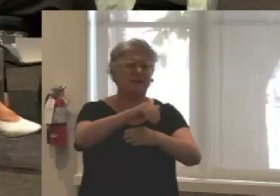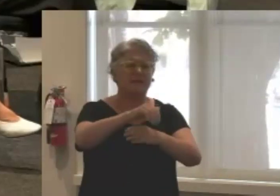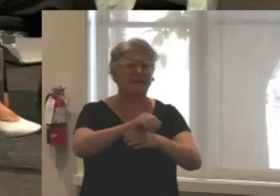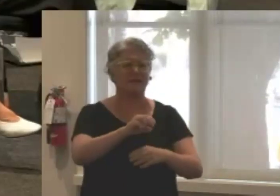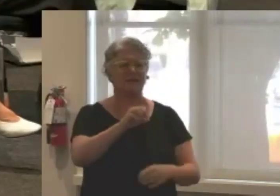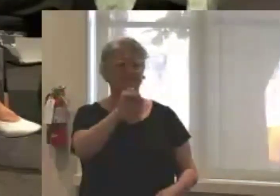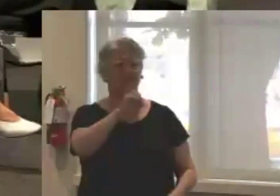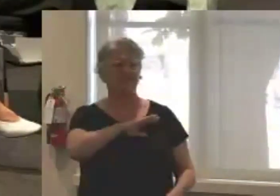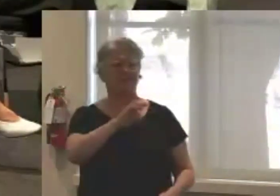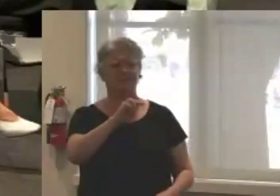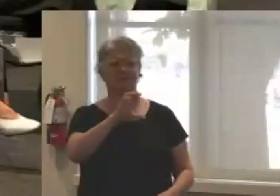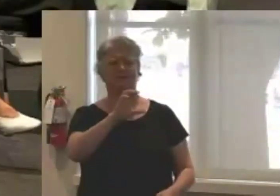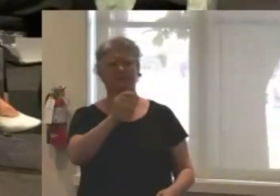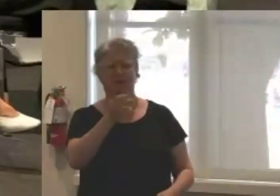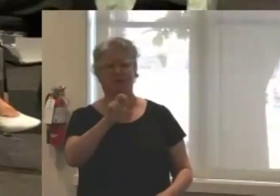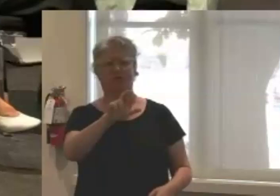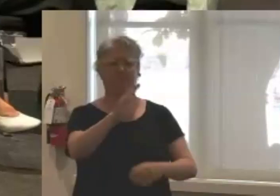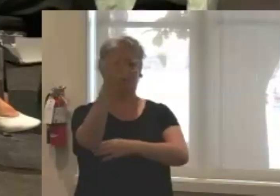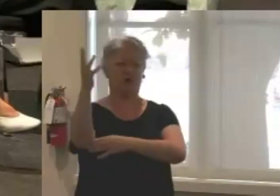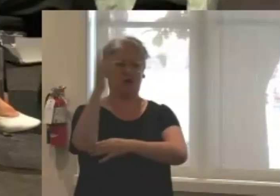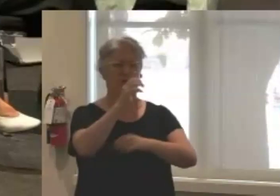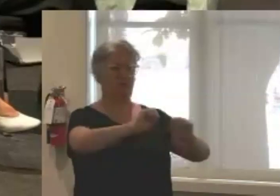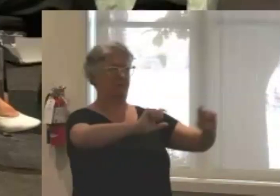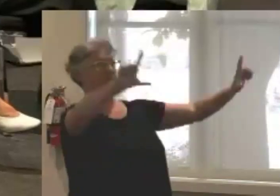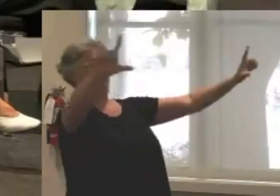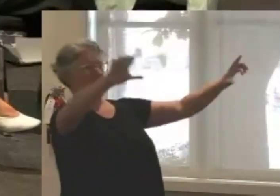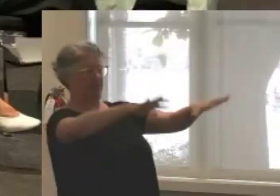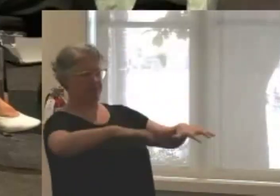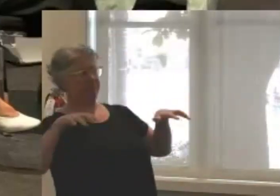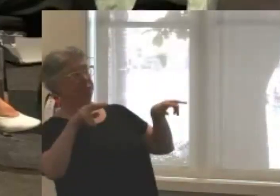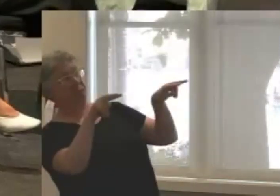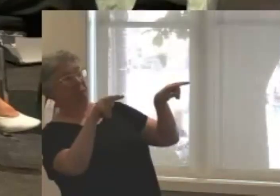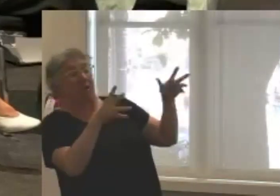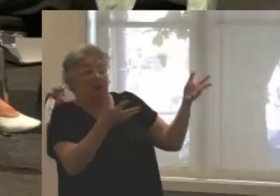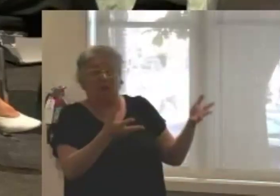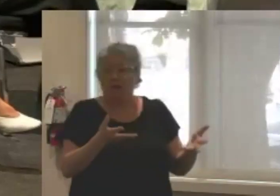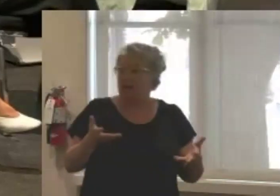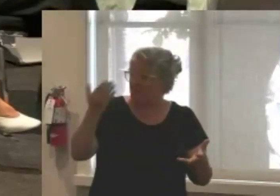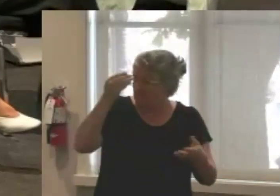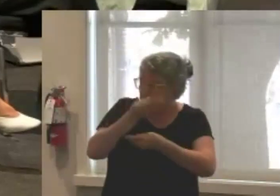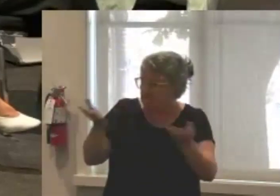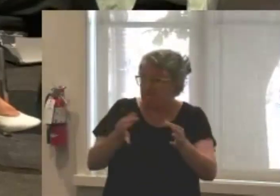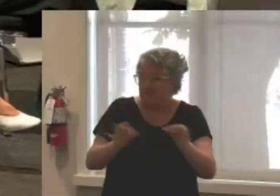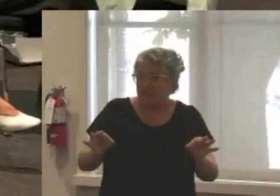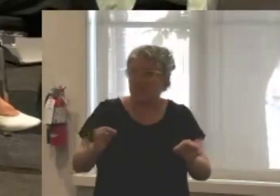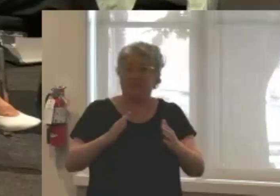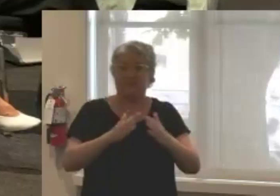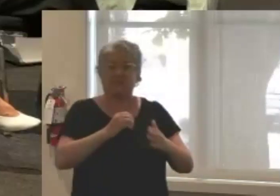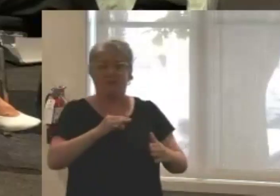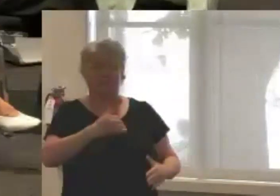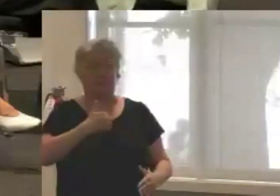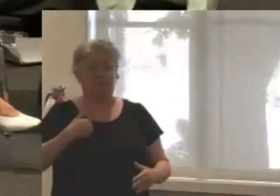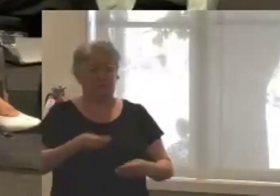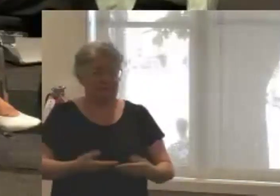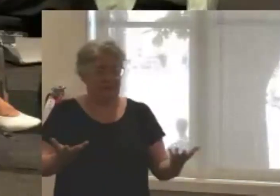Park in Scarborough. So all our mentors and matchees that were already in the program, we notified them that this is a free event provided by the City of Toronto. You can come by for